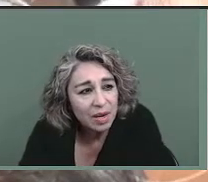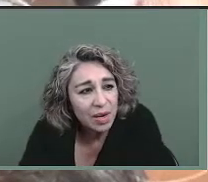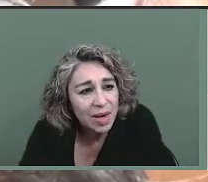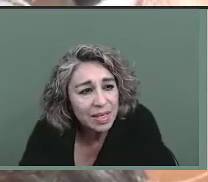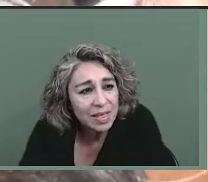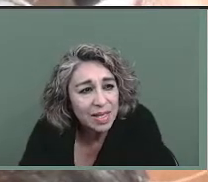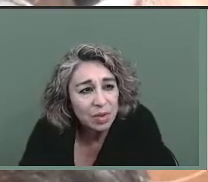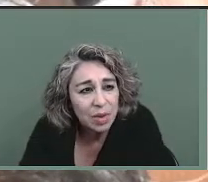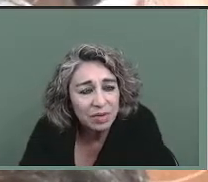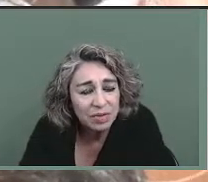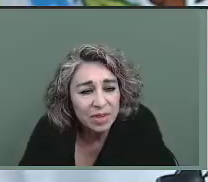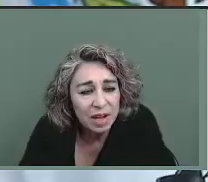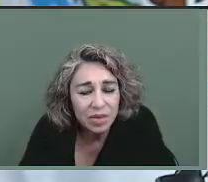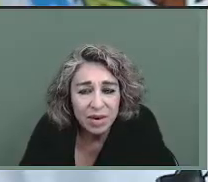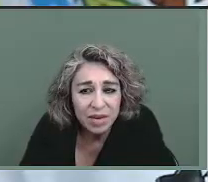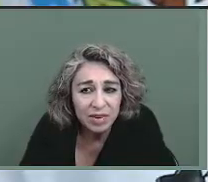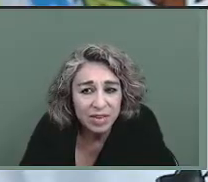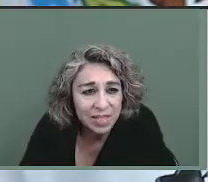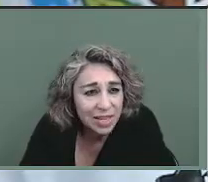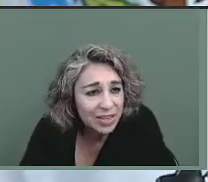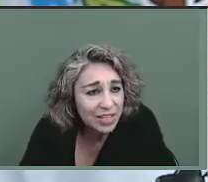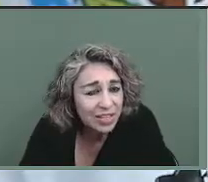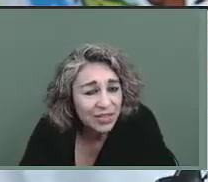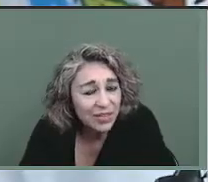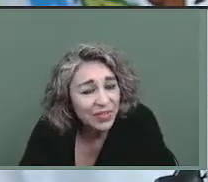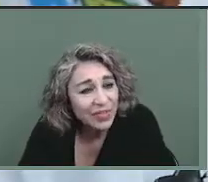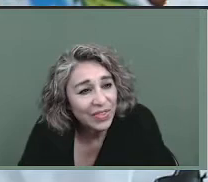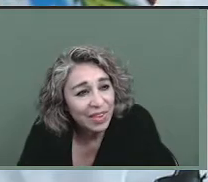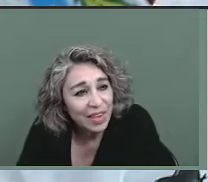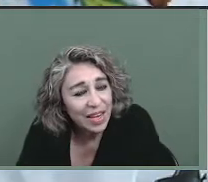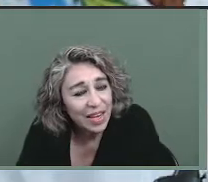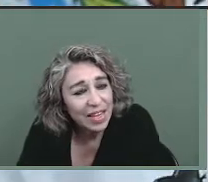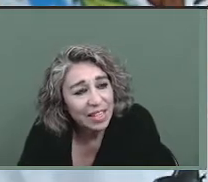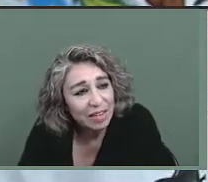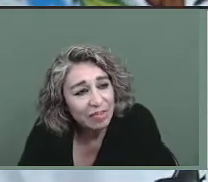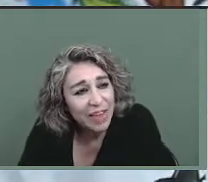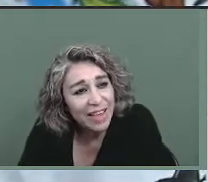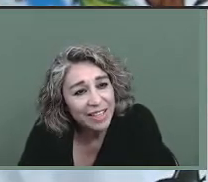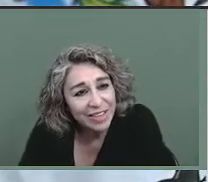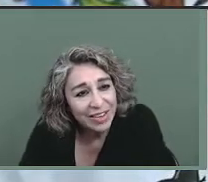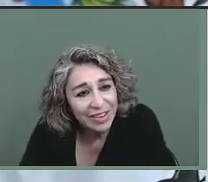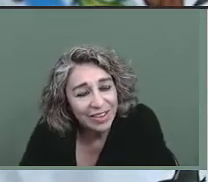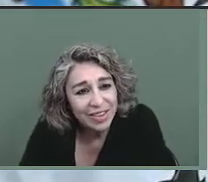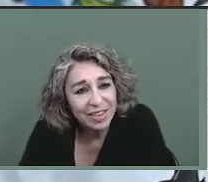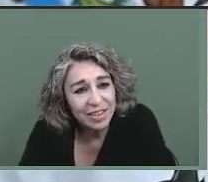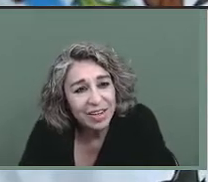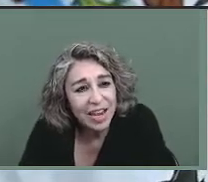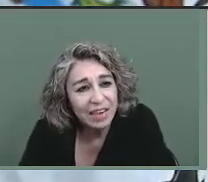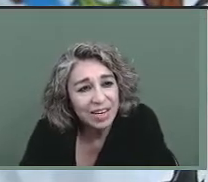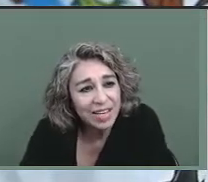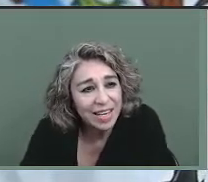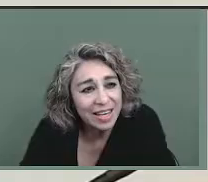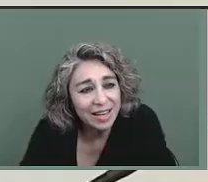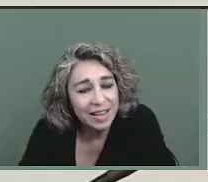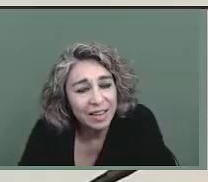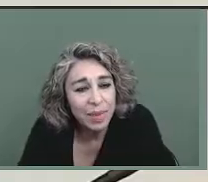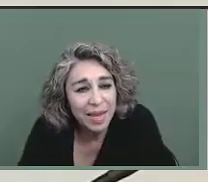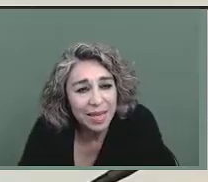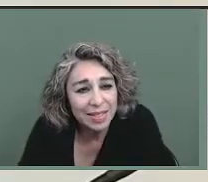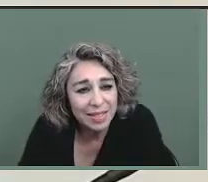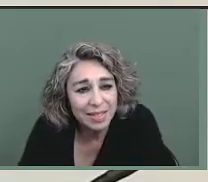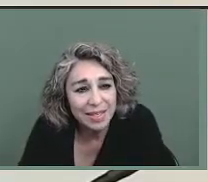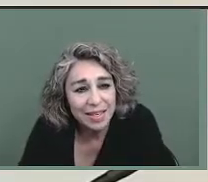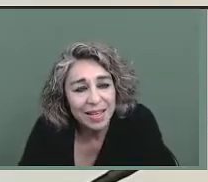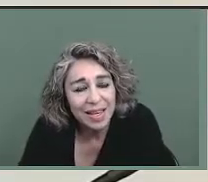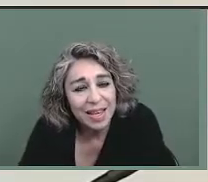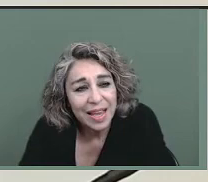with the crisis that we've tolerated for all these years. It's a factor to guarantee